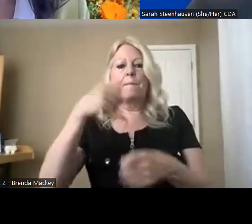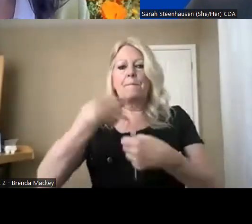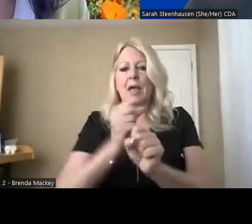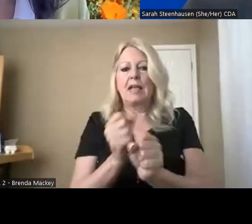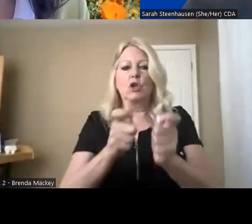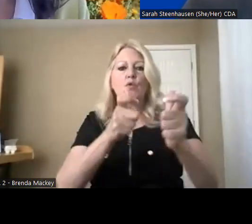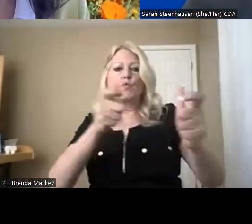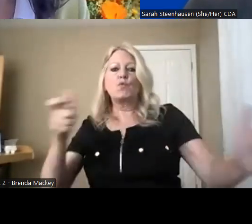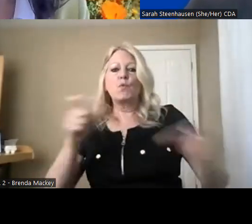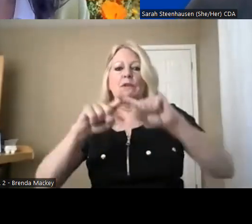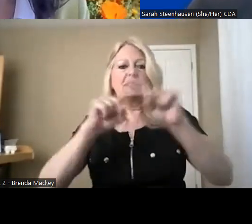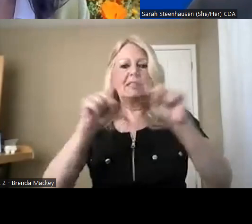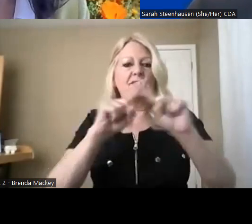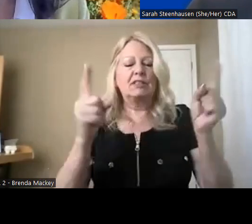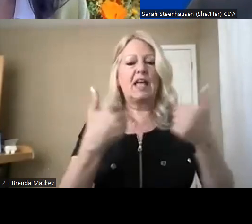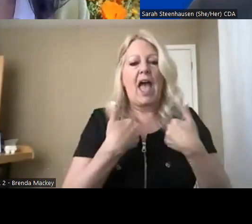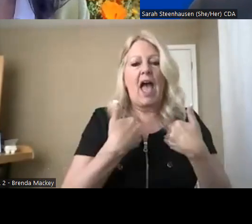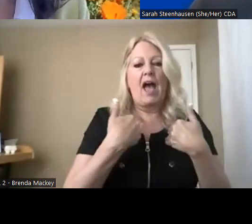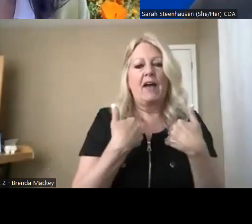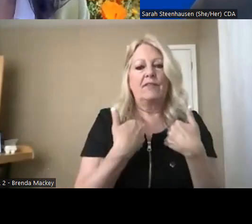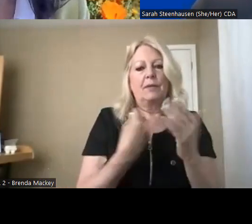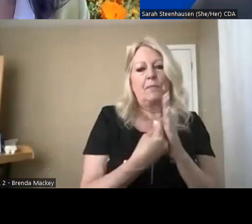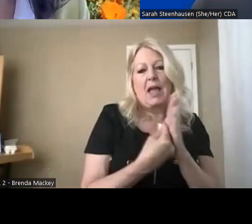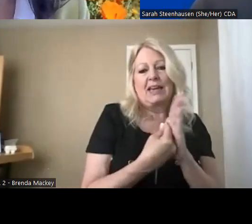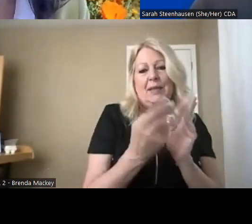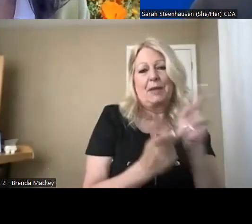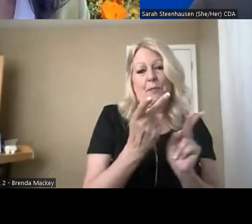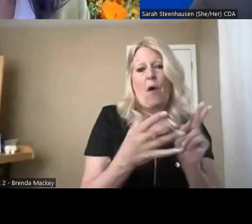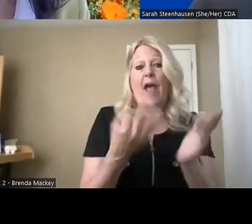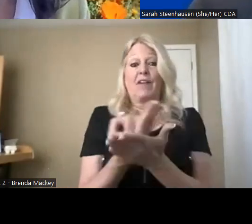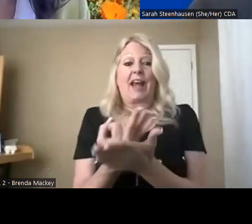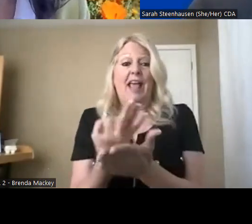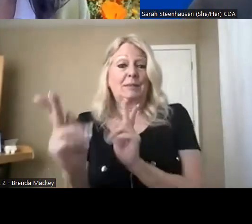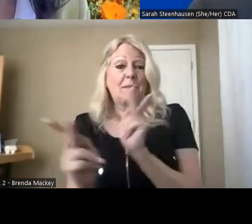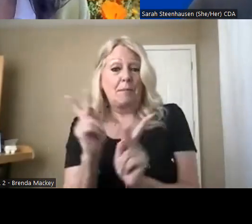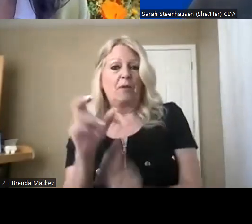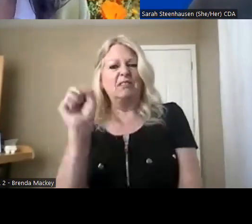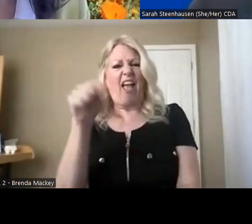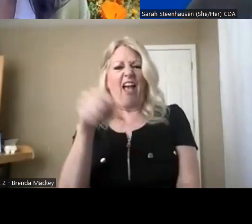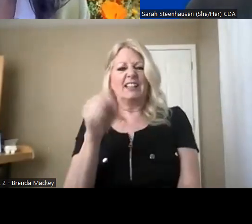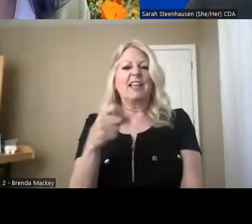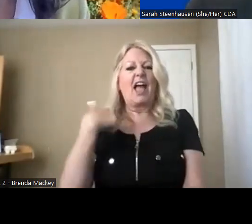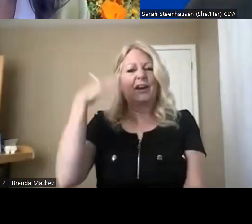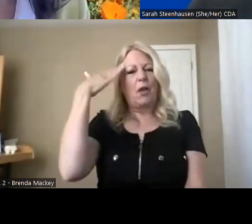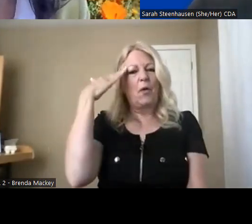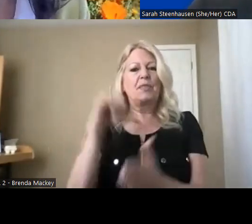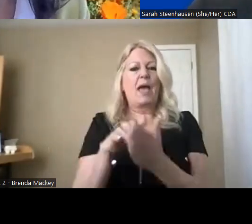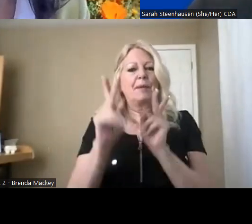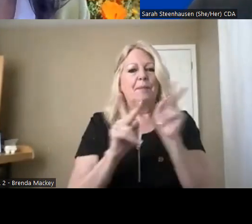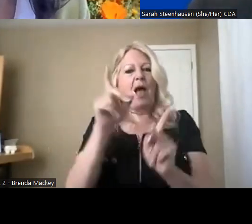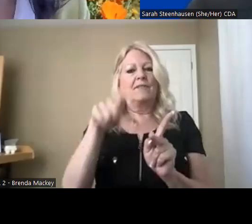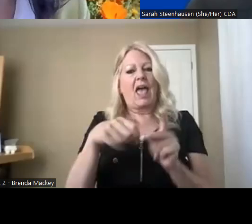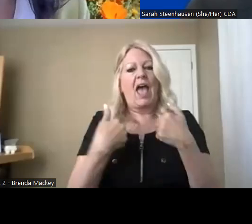just money people and finance people. And yes, it goes to the point of people would have to be trained and have support and that sort of thing.